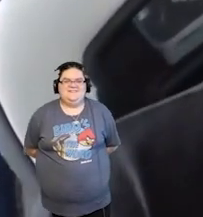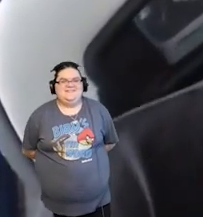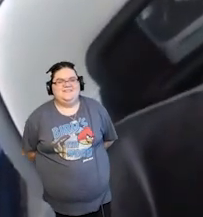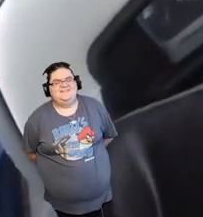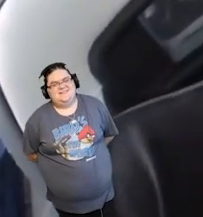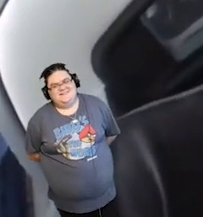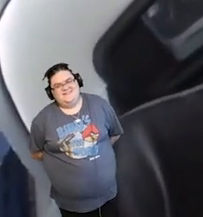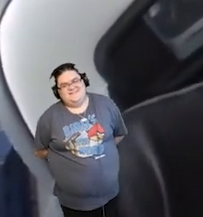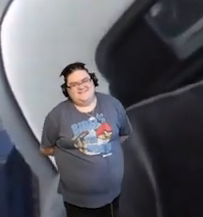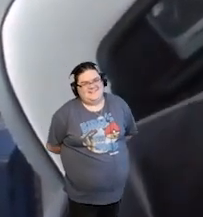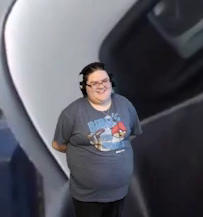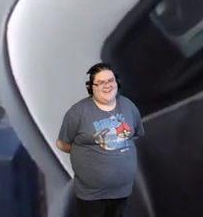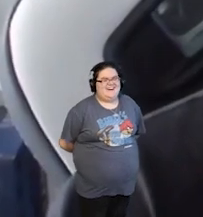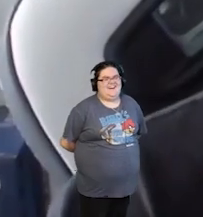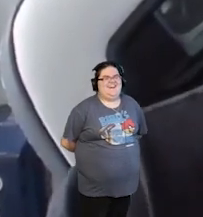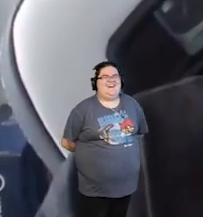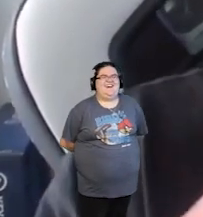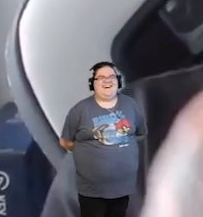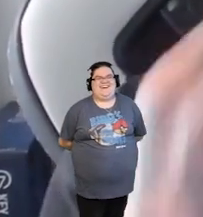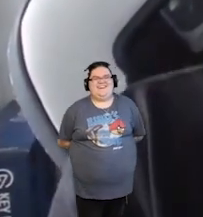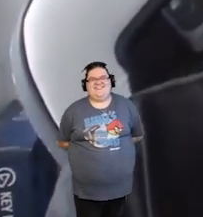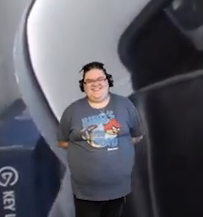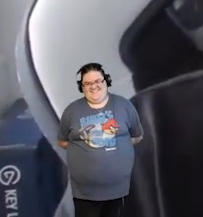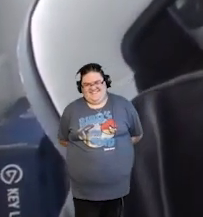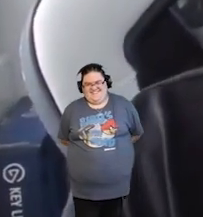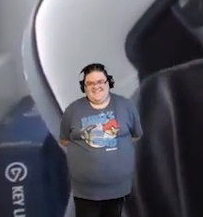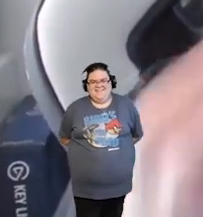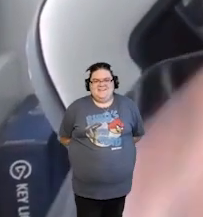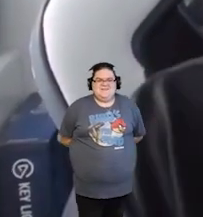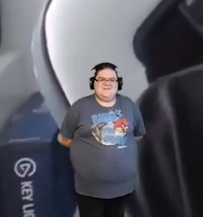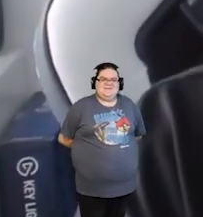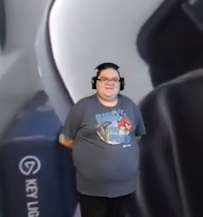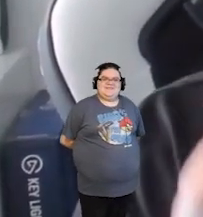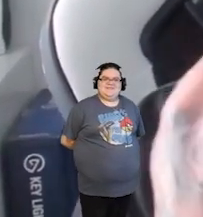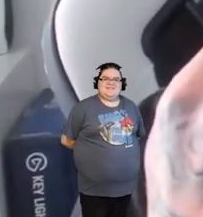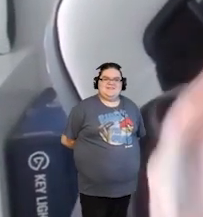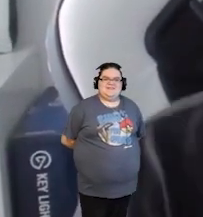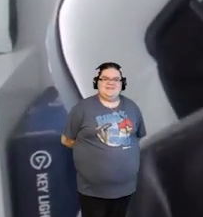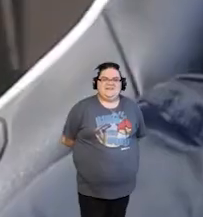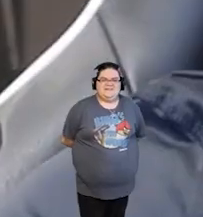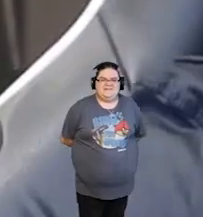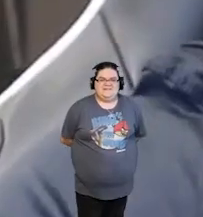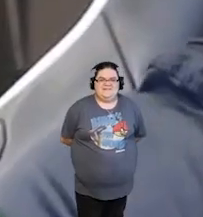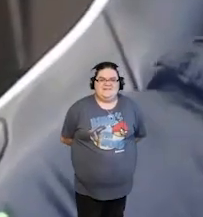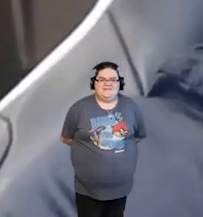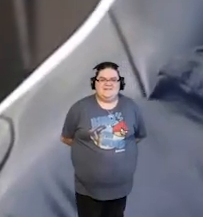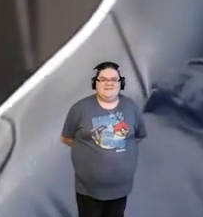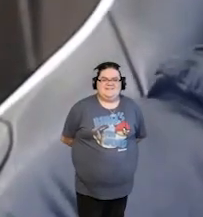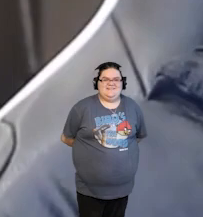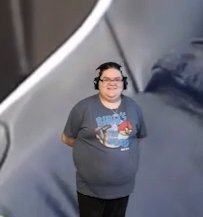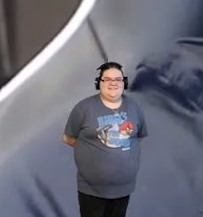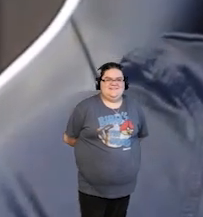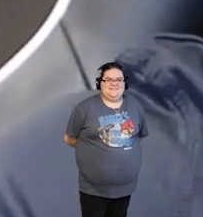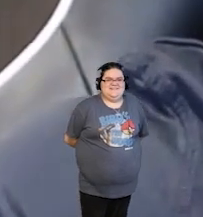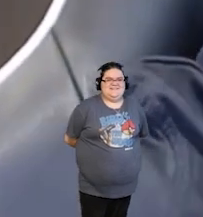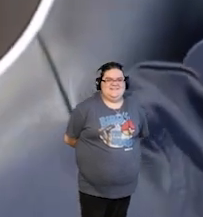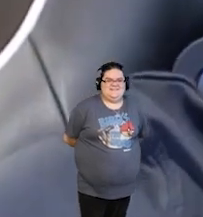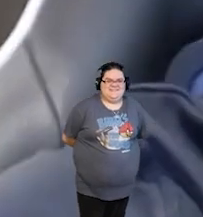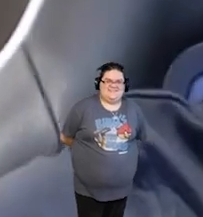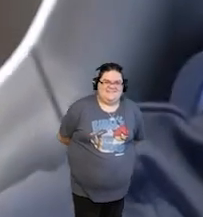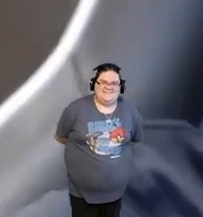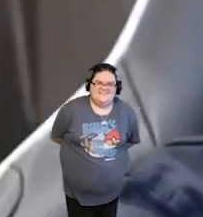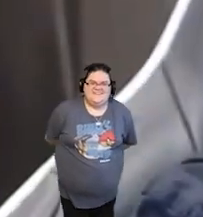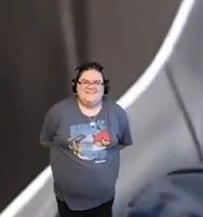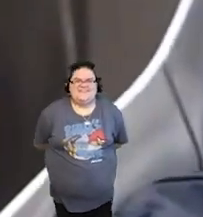Guys, KSI keeps chasing me, bro. I don't think it's him. I don't think it's him, but he just keeps chasing me. I do like me, chasing, bro. JJ. I like pretending JJ. To